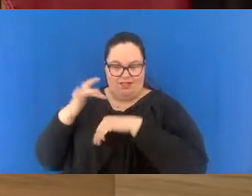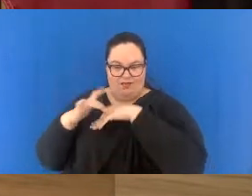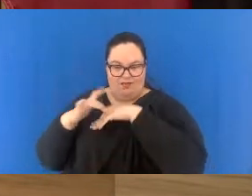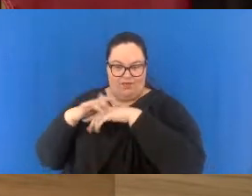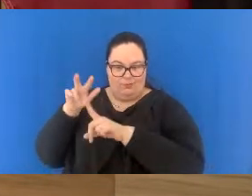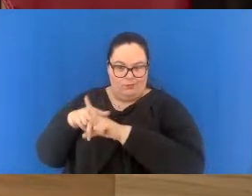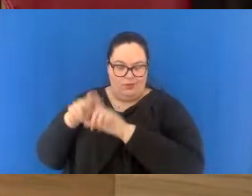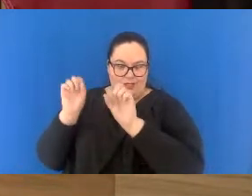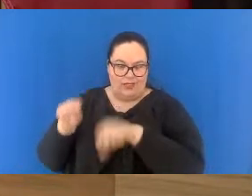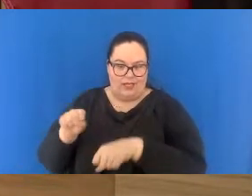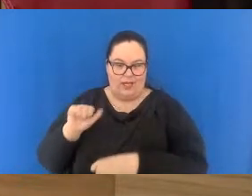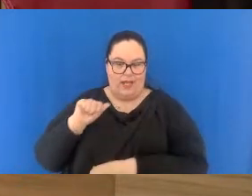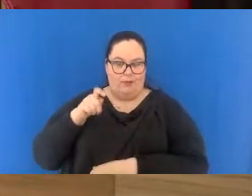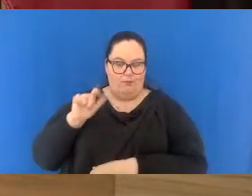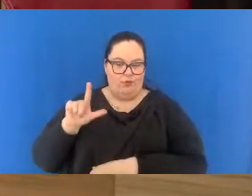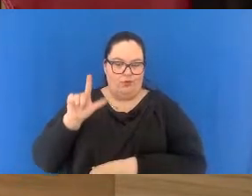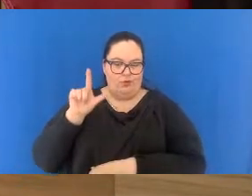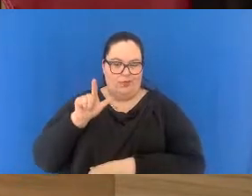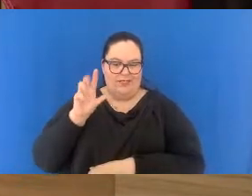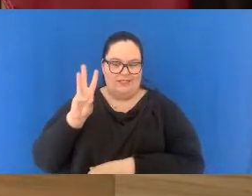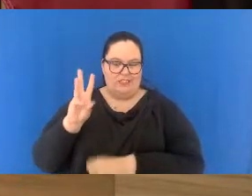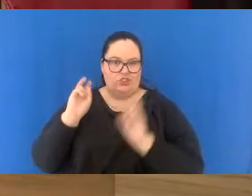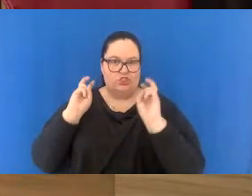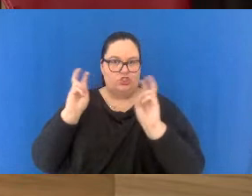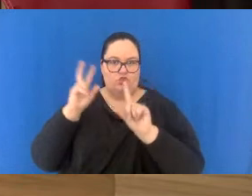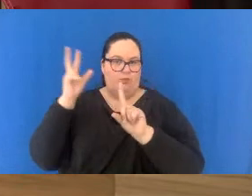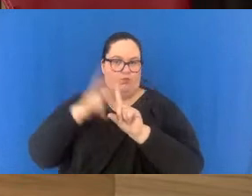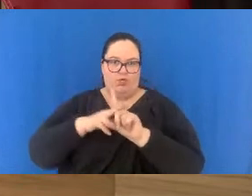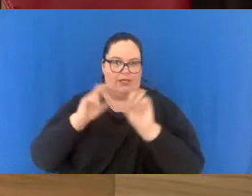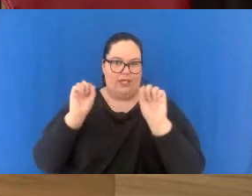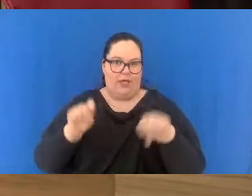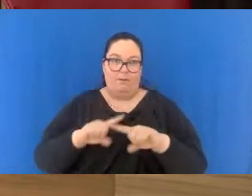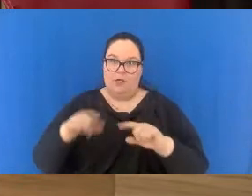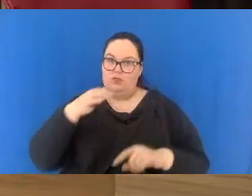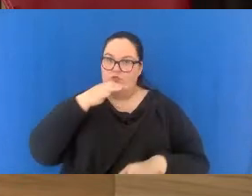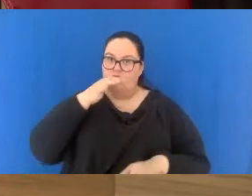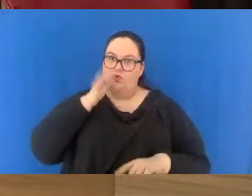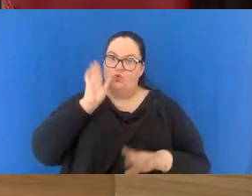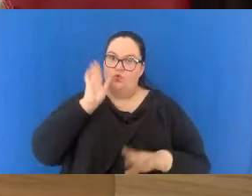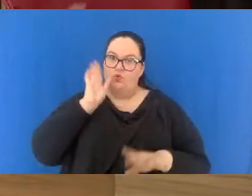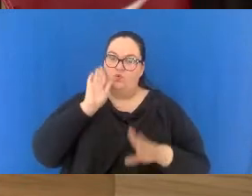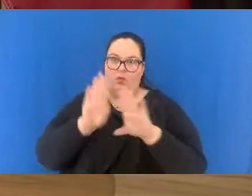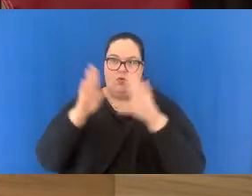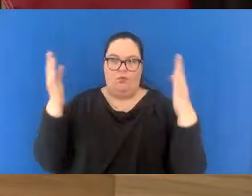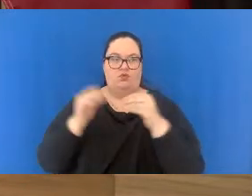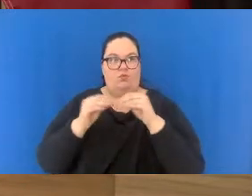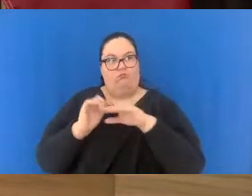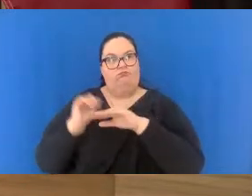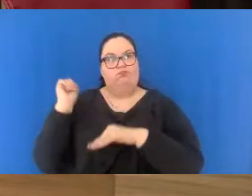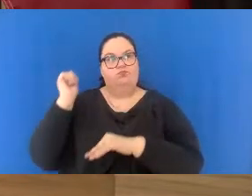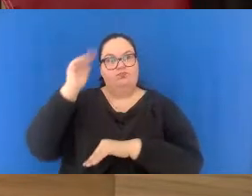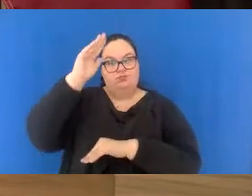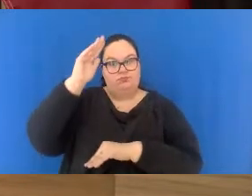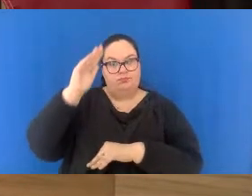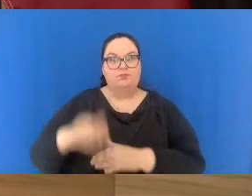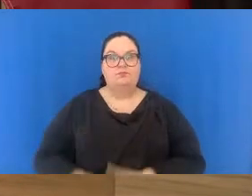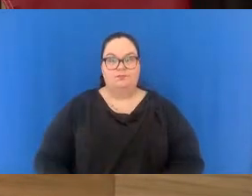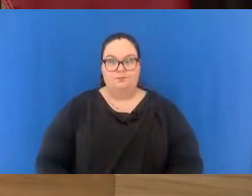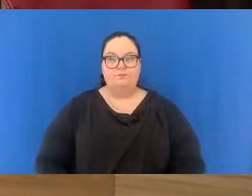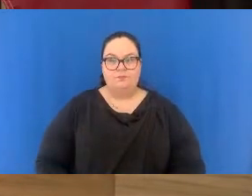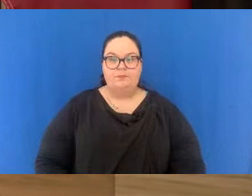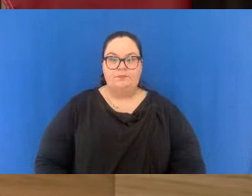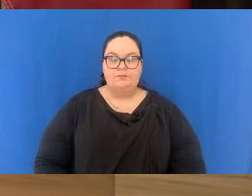April 26th, it's not open for booking yet, but will be. So more doses will be going into the arms of people in that